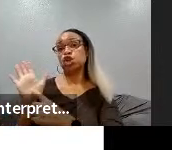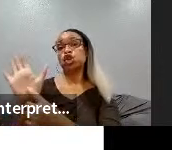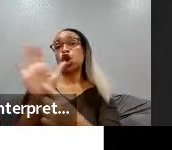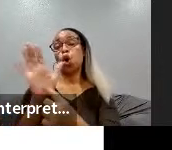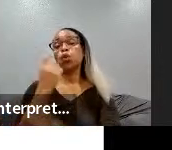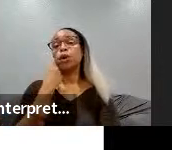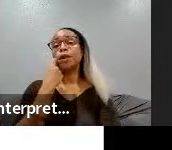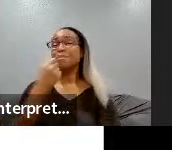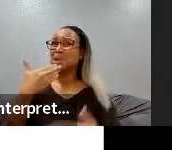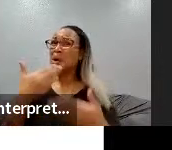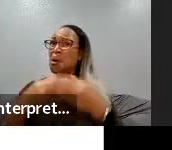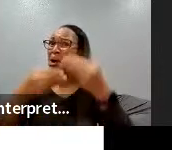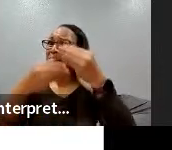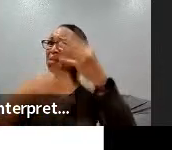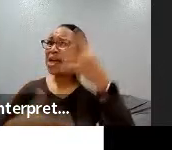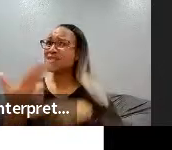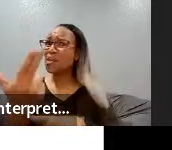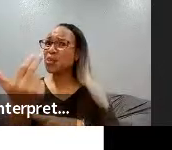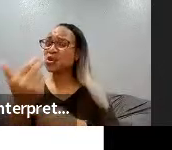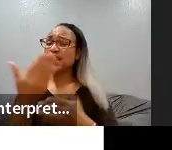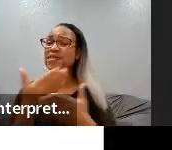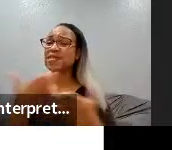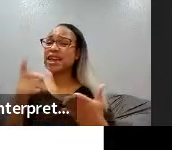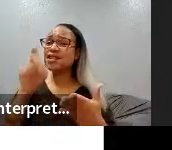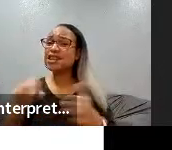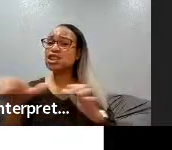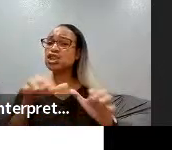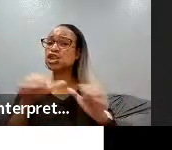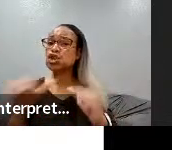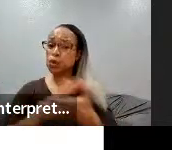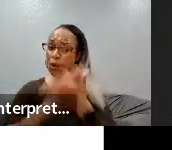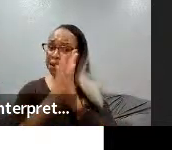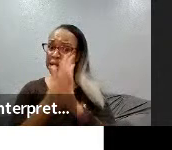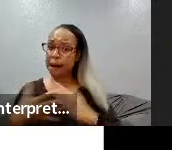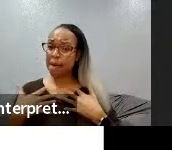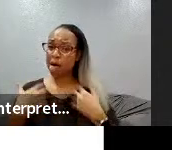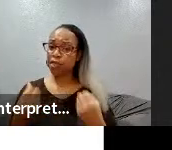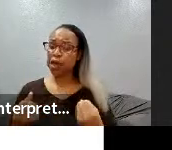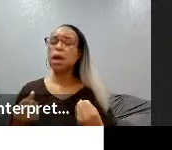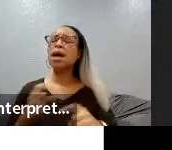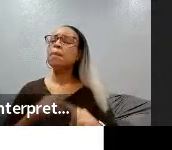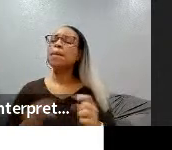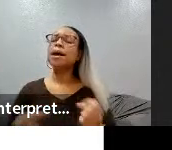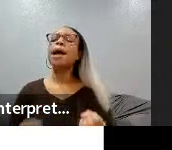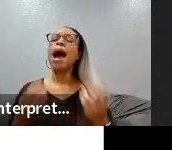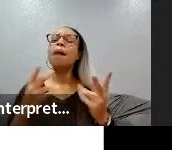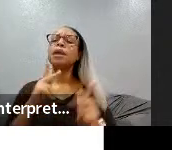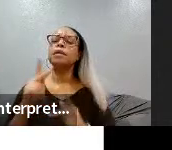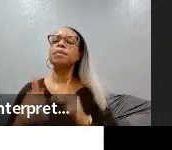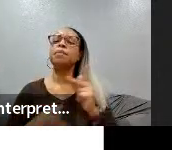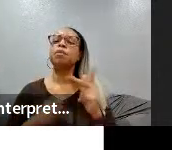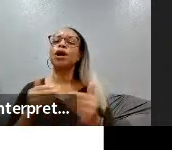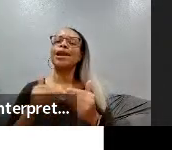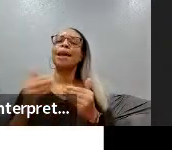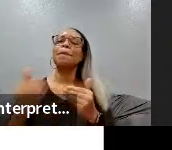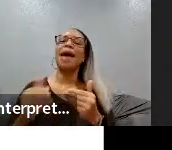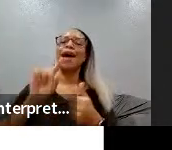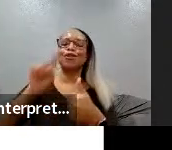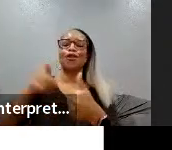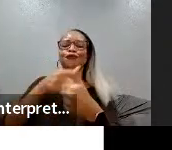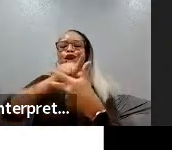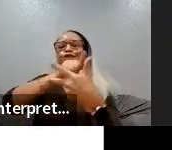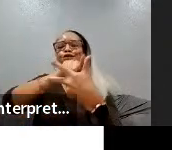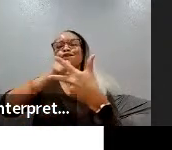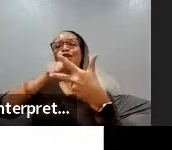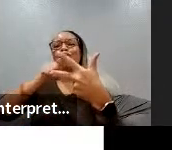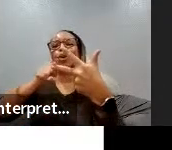There were 13 things that you had to do to be healthy, but how many people are going to get past the first 3? And I